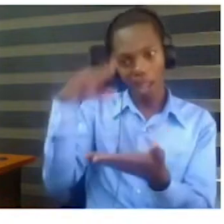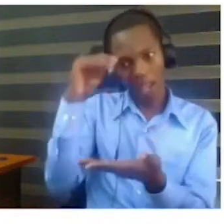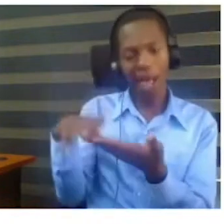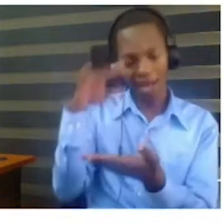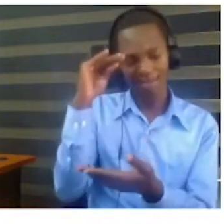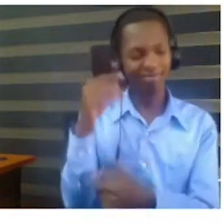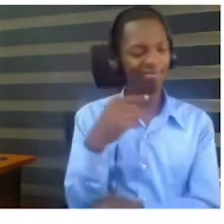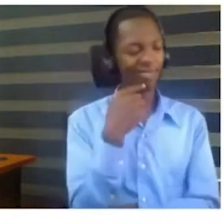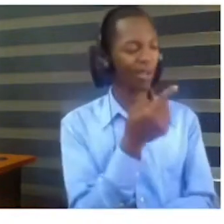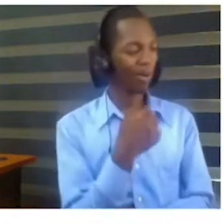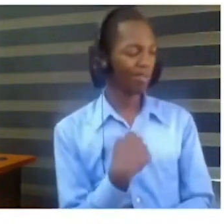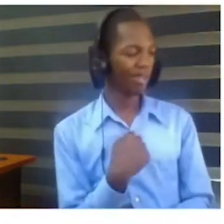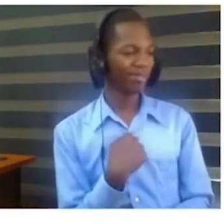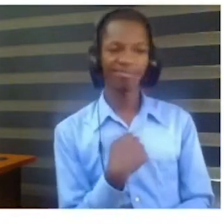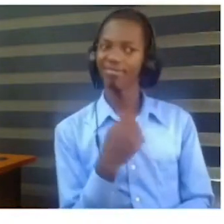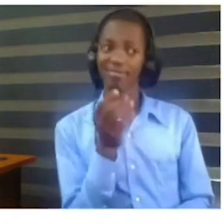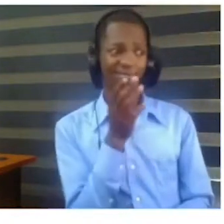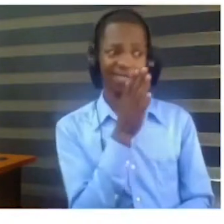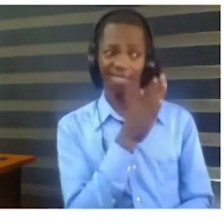never heard of a deafblind surfer.